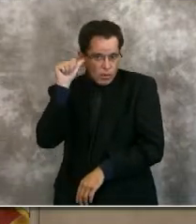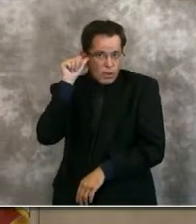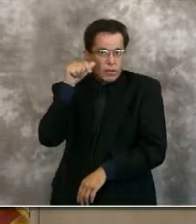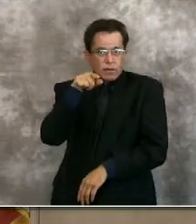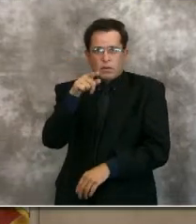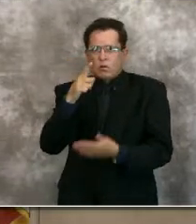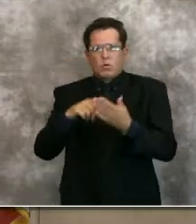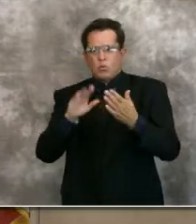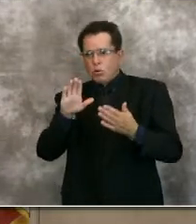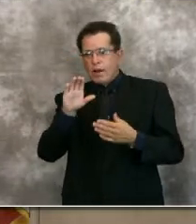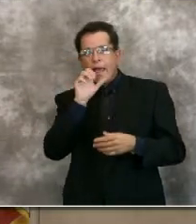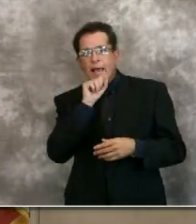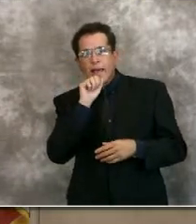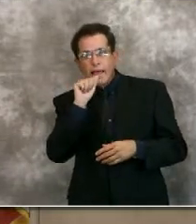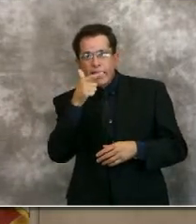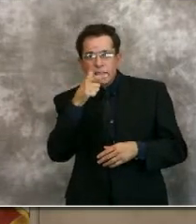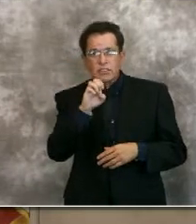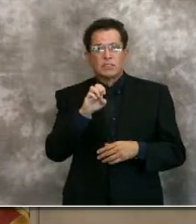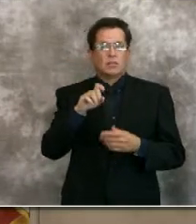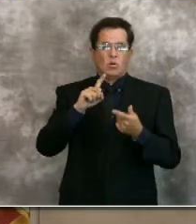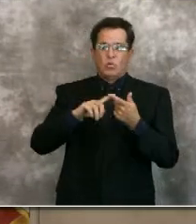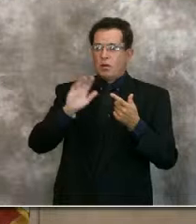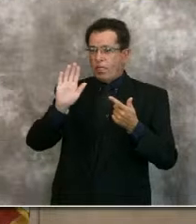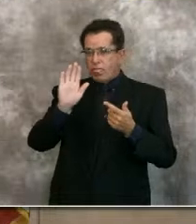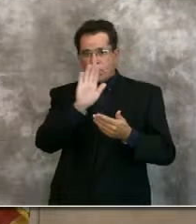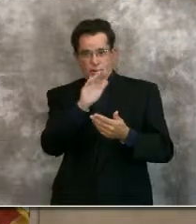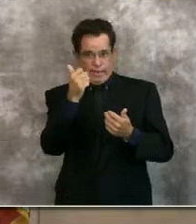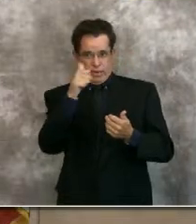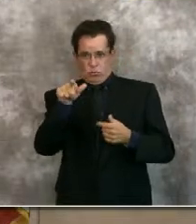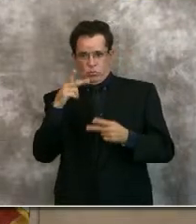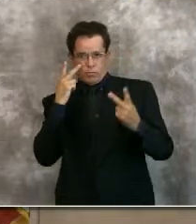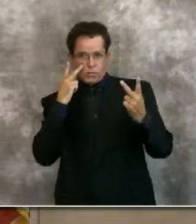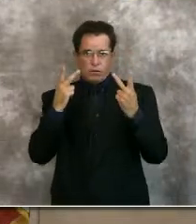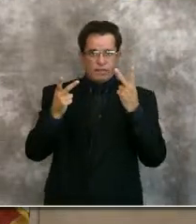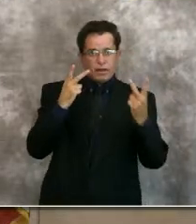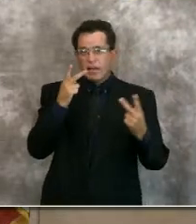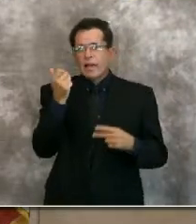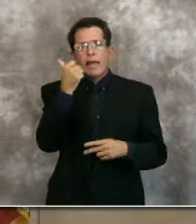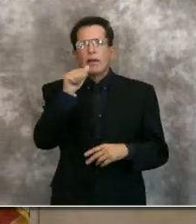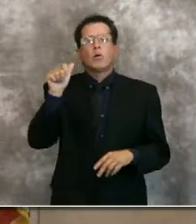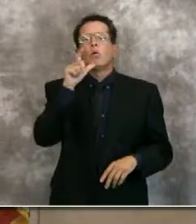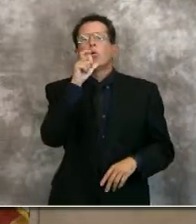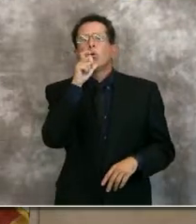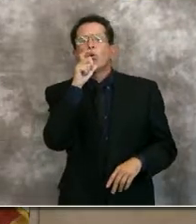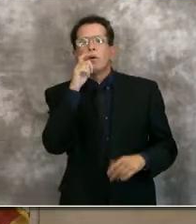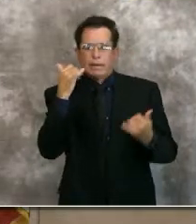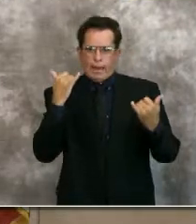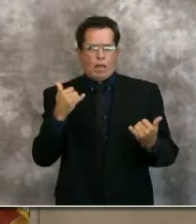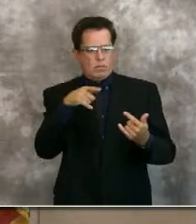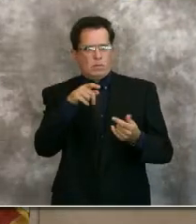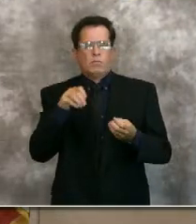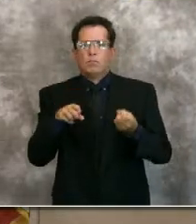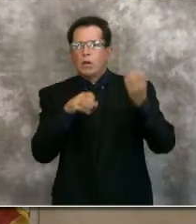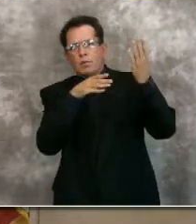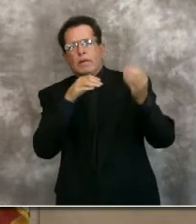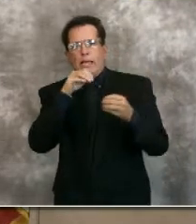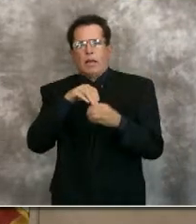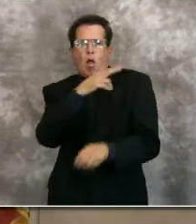general demographic? Were there any interesting observations there in terms of who is now getting